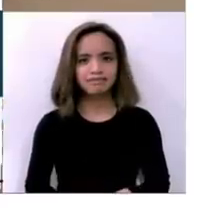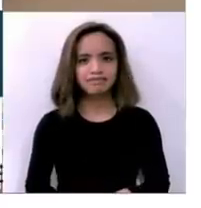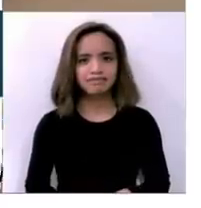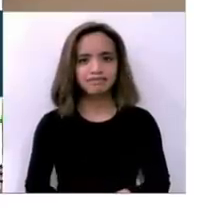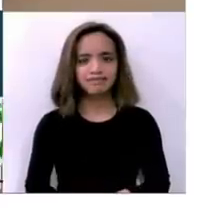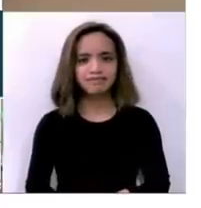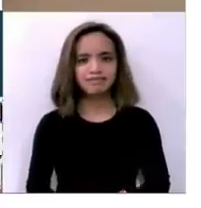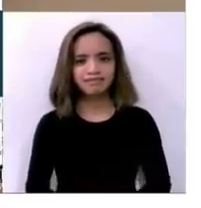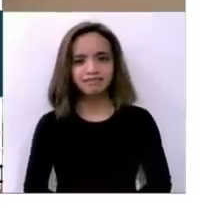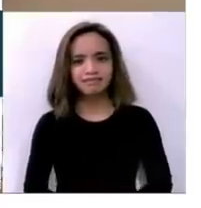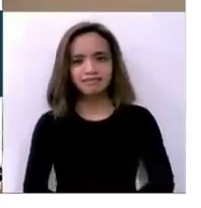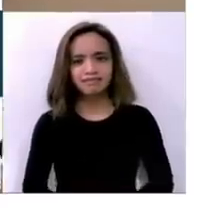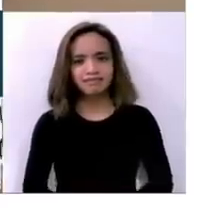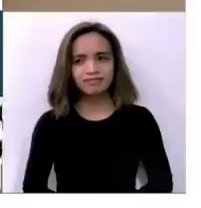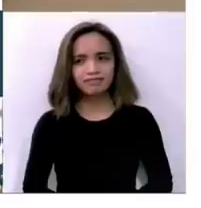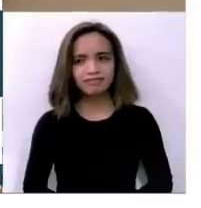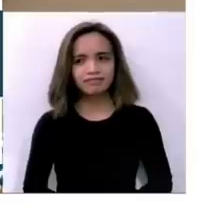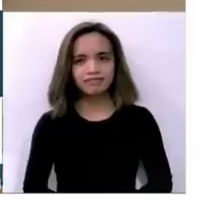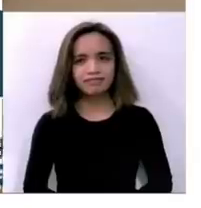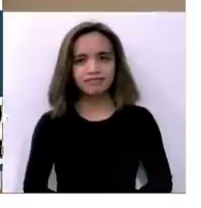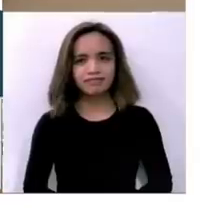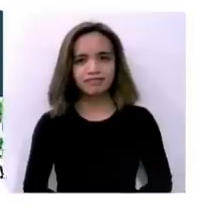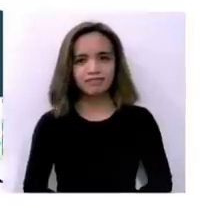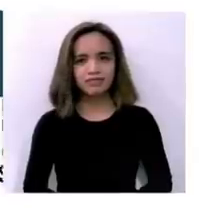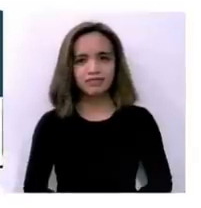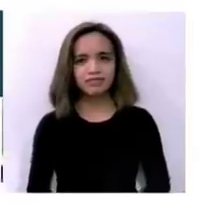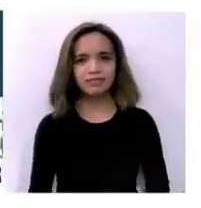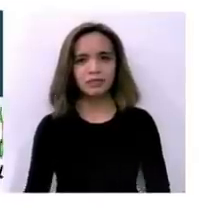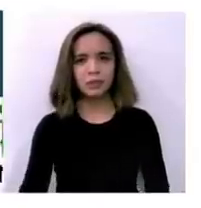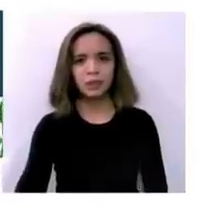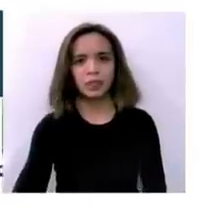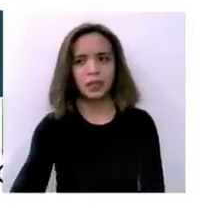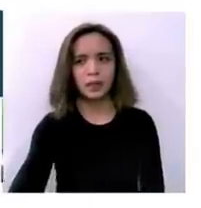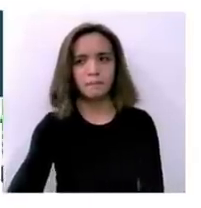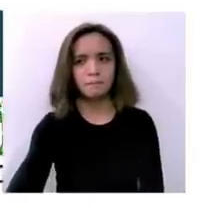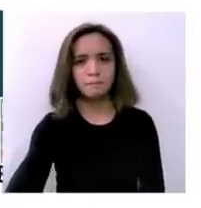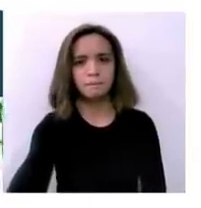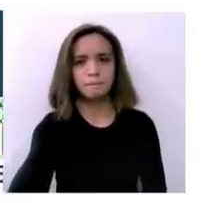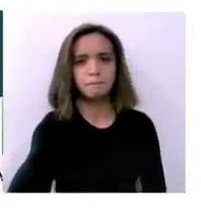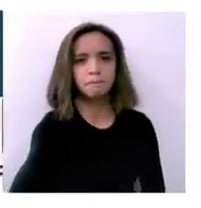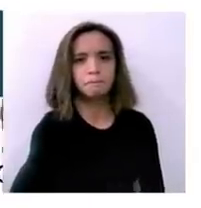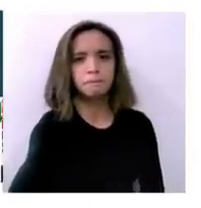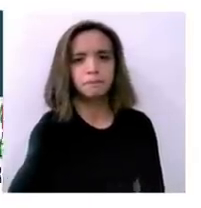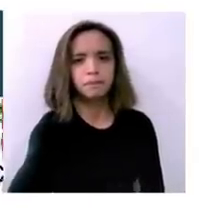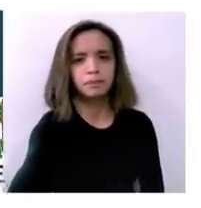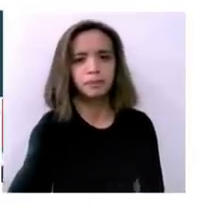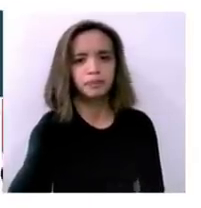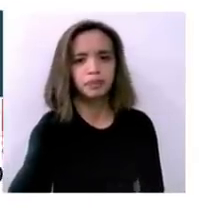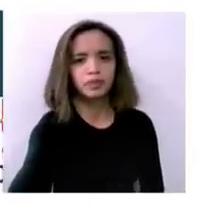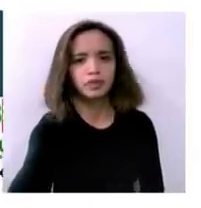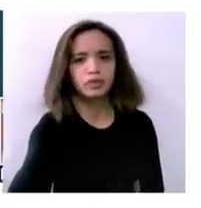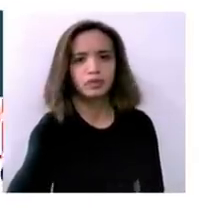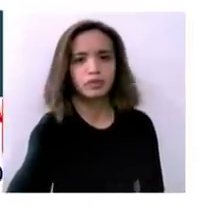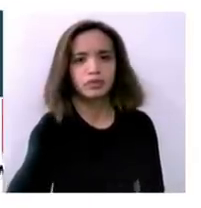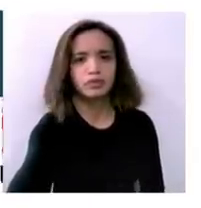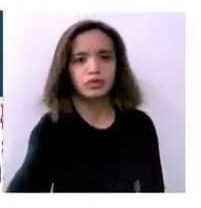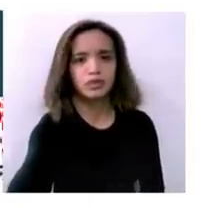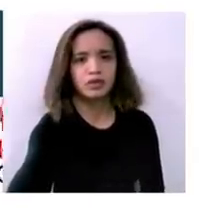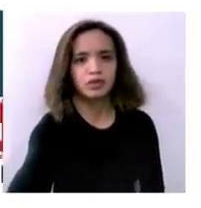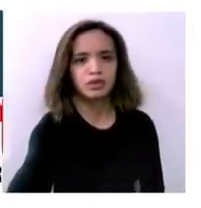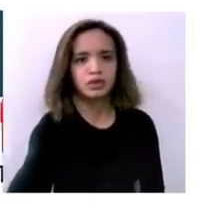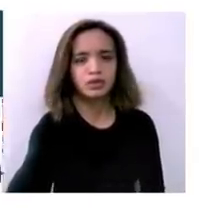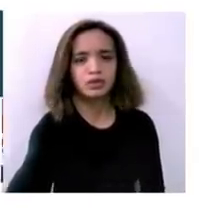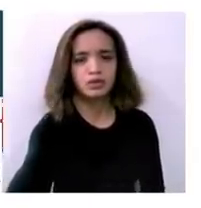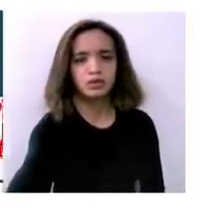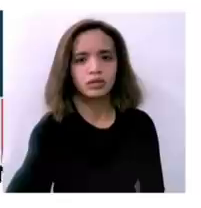Sorry, Garvina. Oh, pero mahirap ba? Because even without your new position, you were in a very interesting position